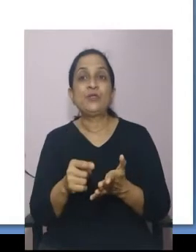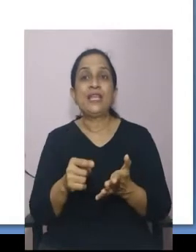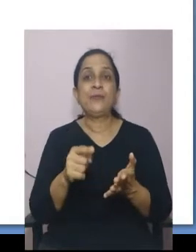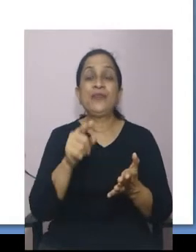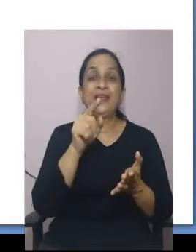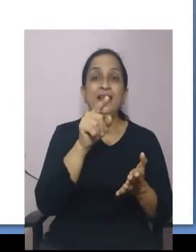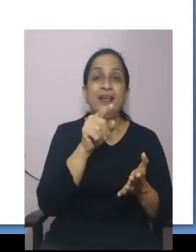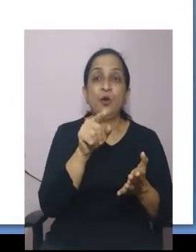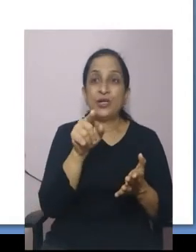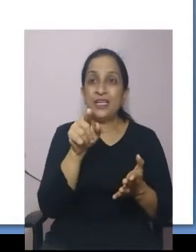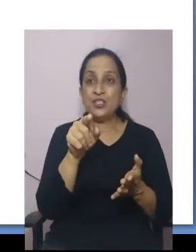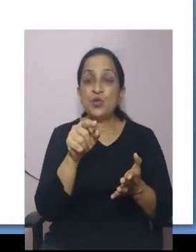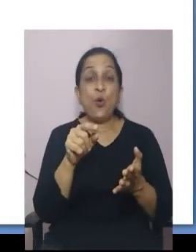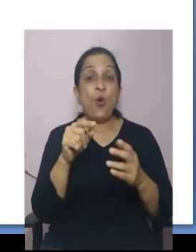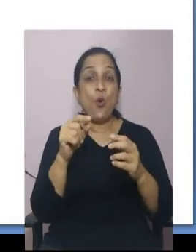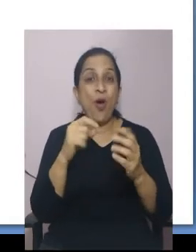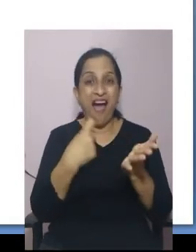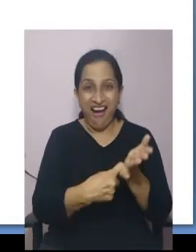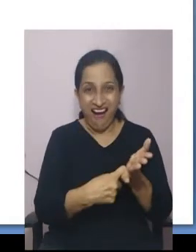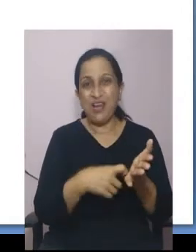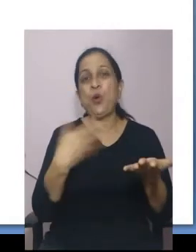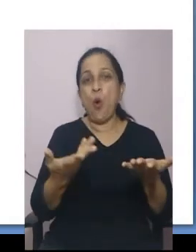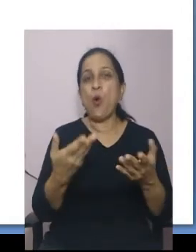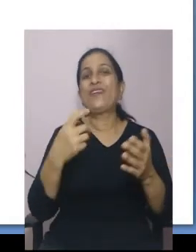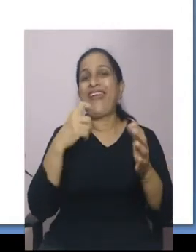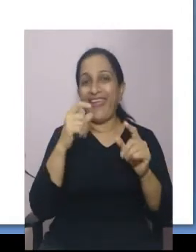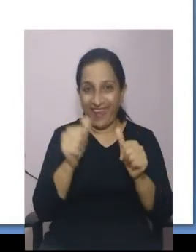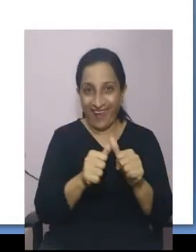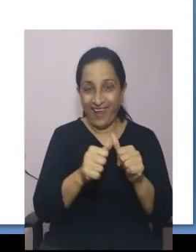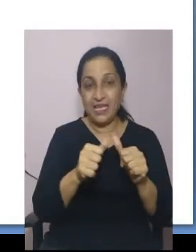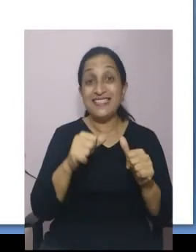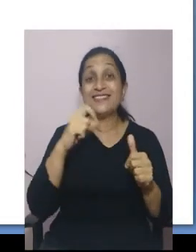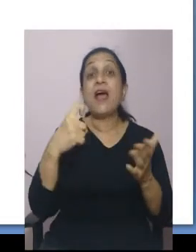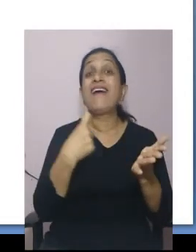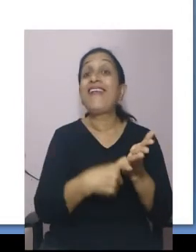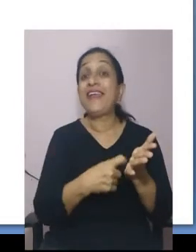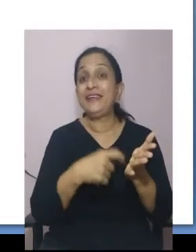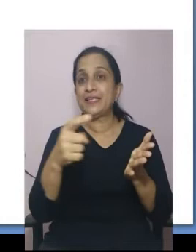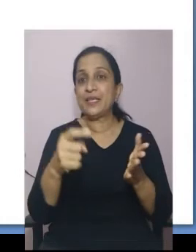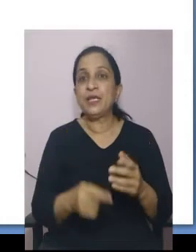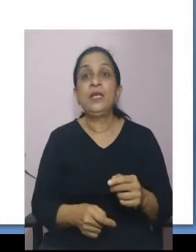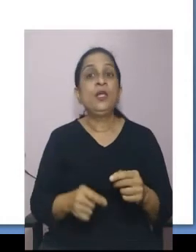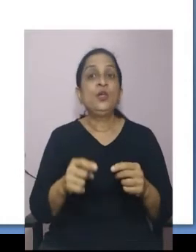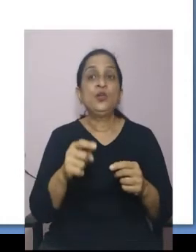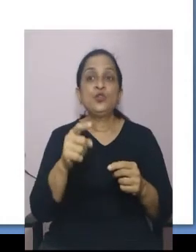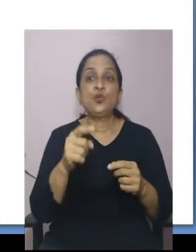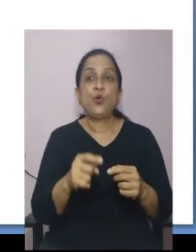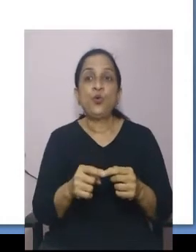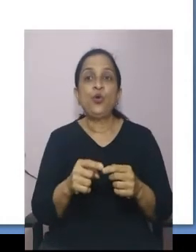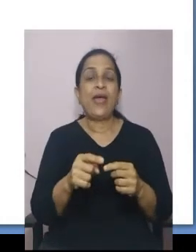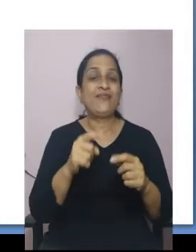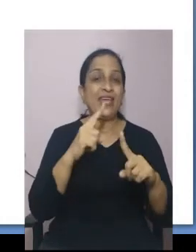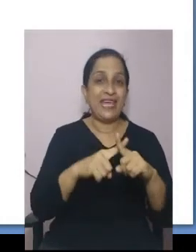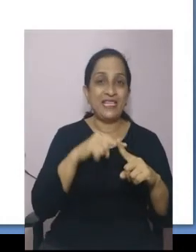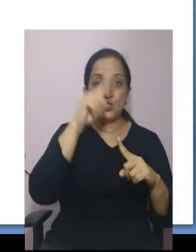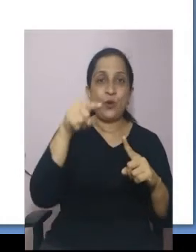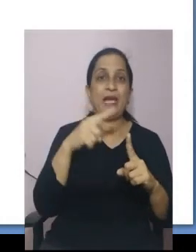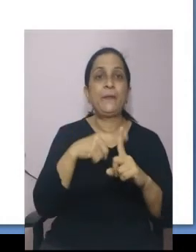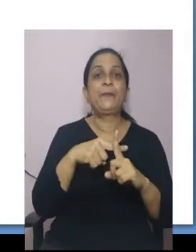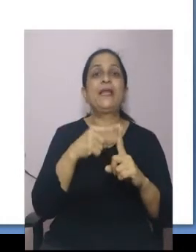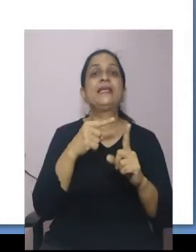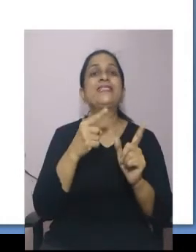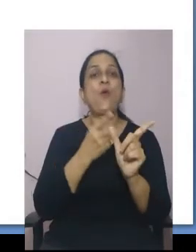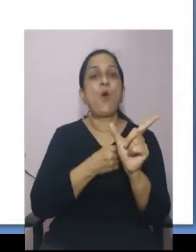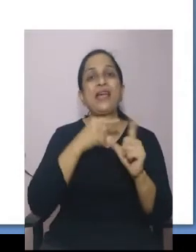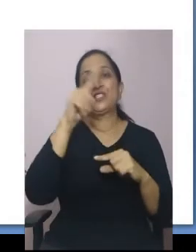squared is equal to a squared. Here a or radius is nothing but 3 units, so you put 3 squared, so x squared plus y squared equal to